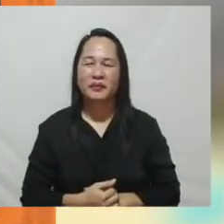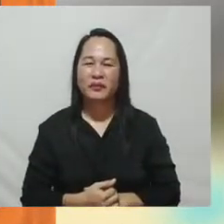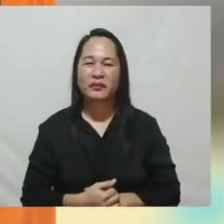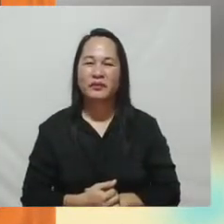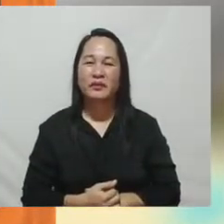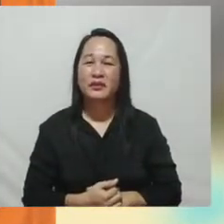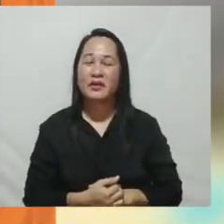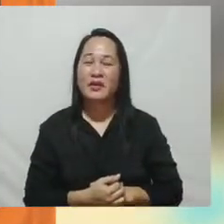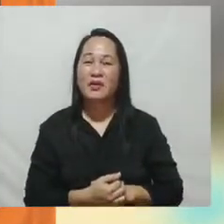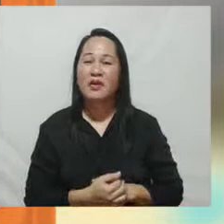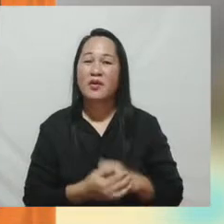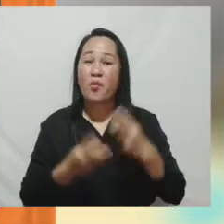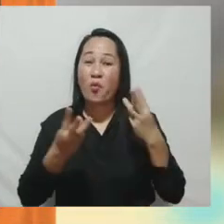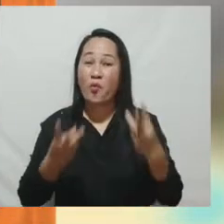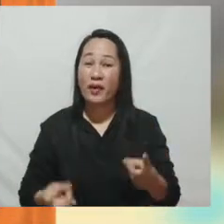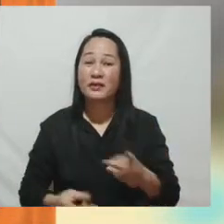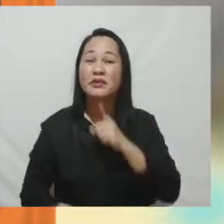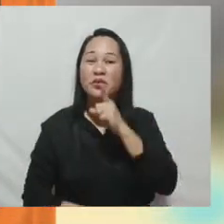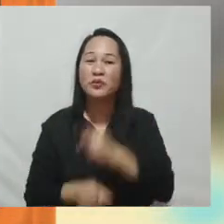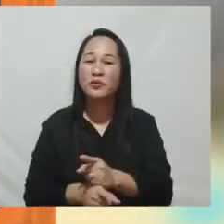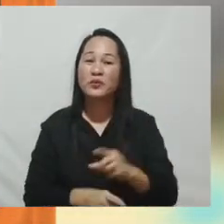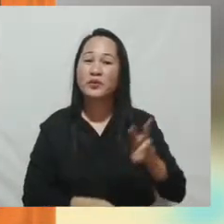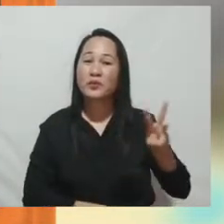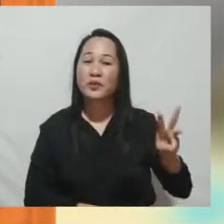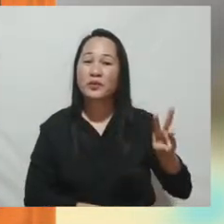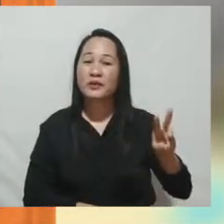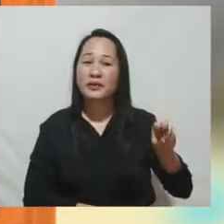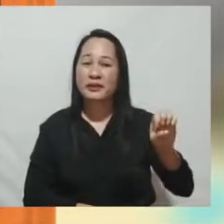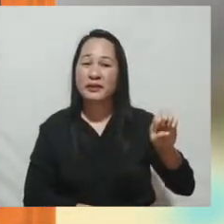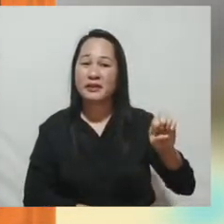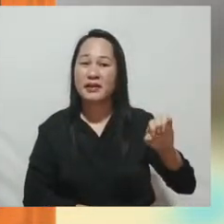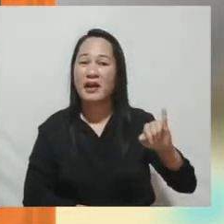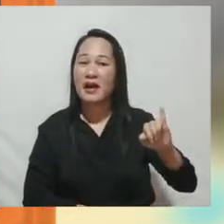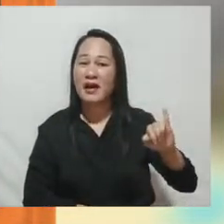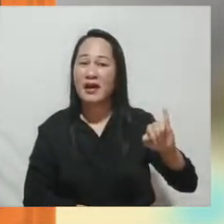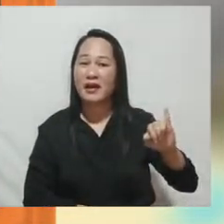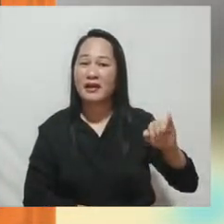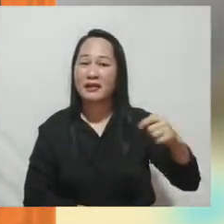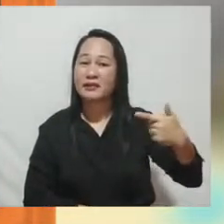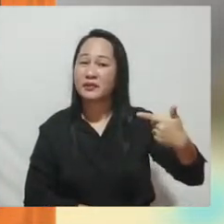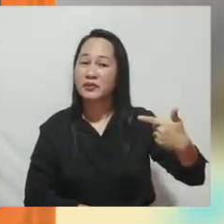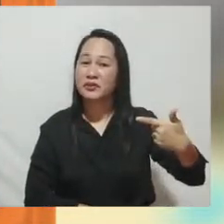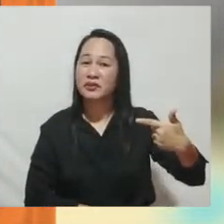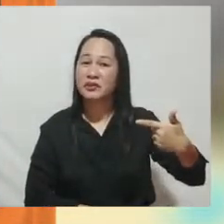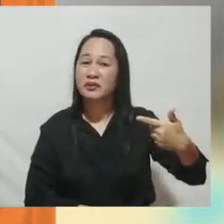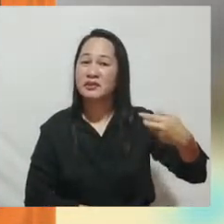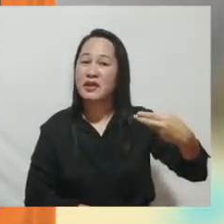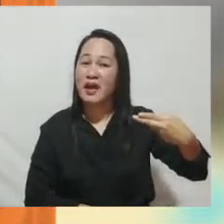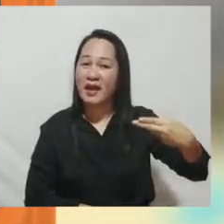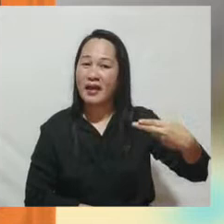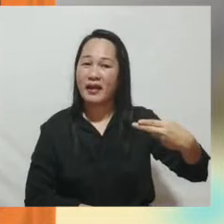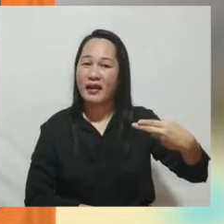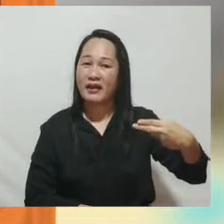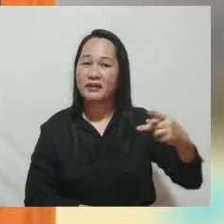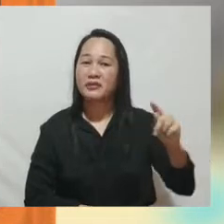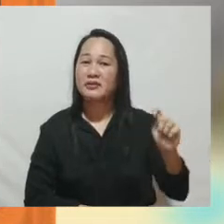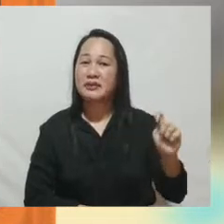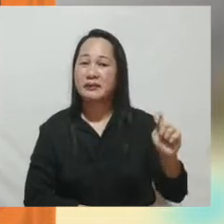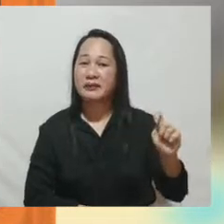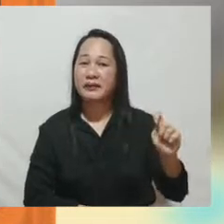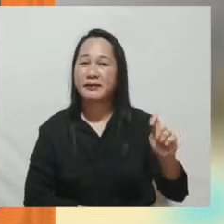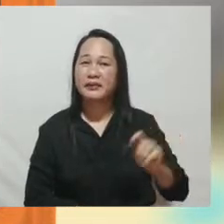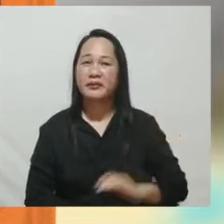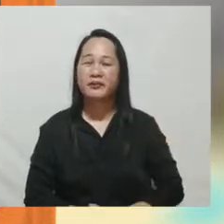is correct. W E I G H T.